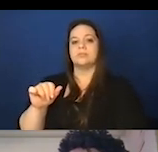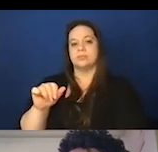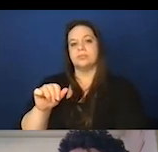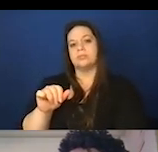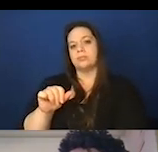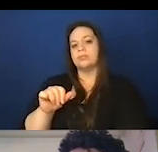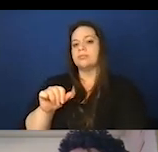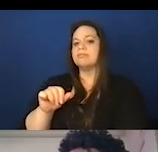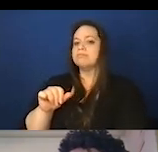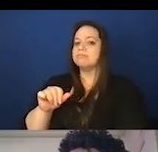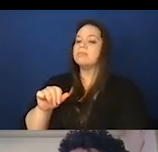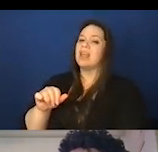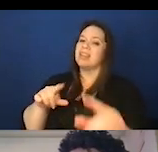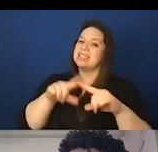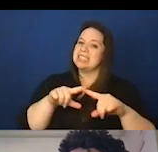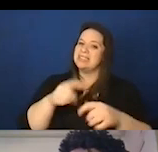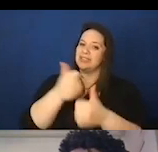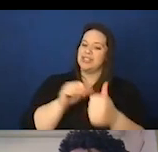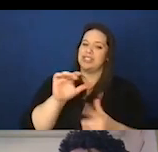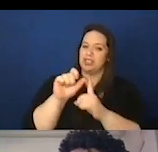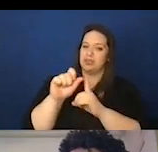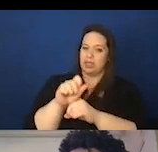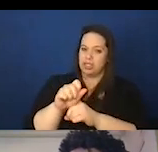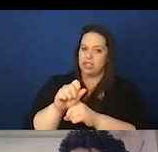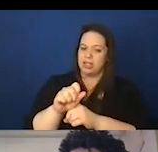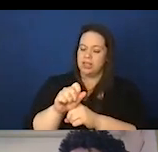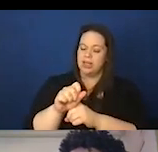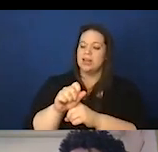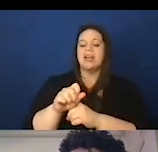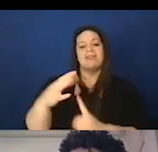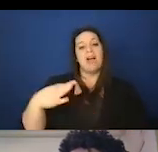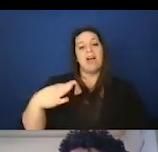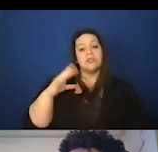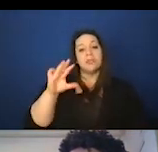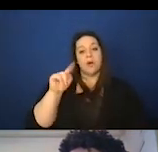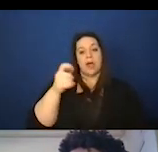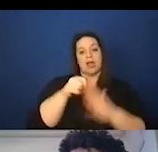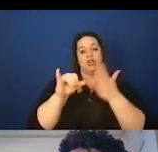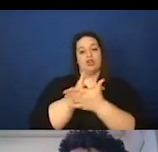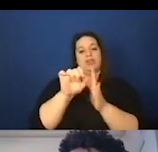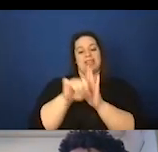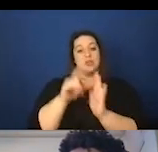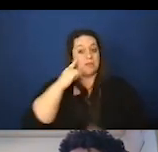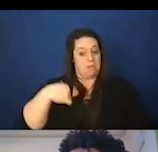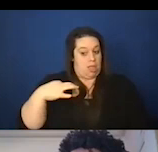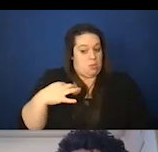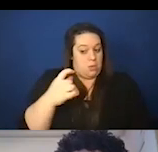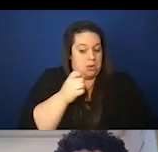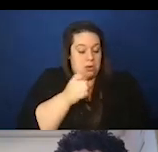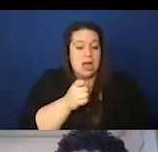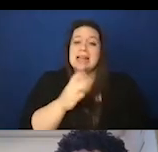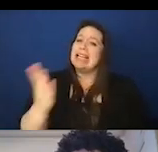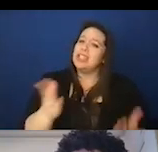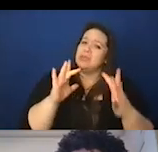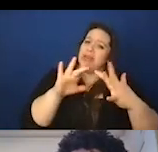by case. There's an eligibility format that's inside New York State. You can look to see if you're eligible and really reach out to your